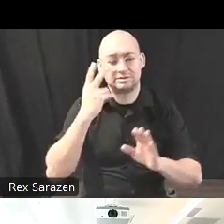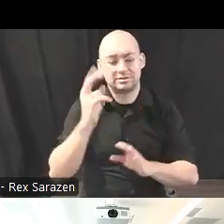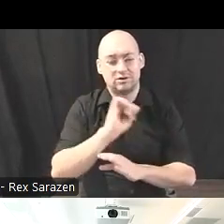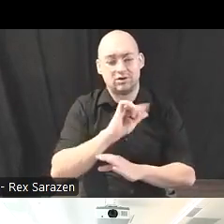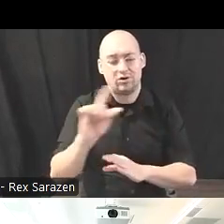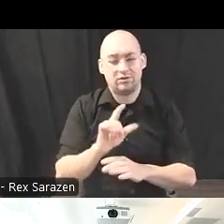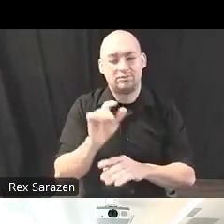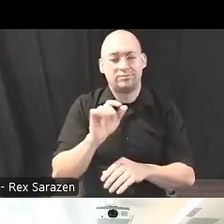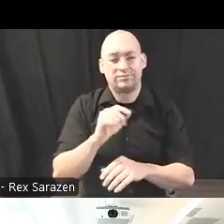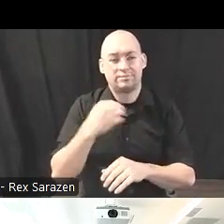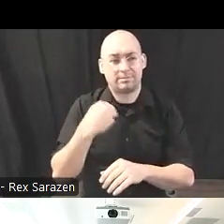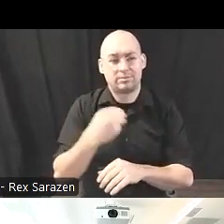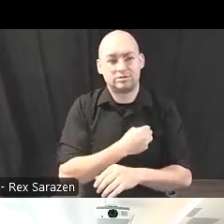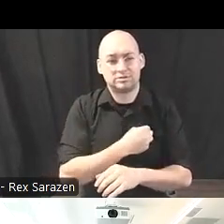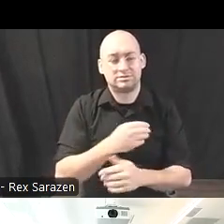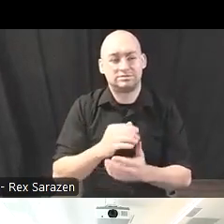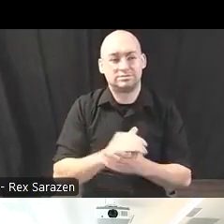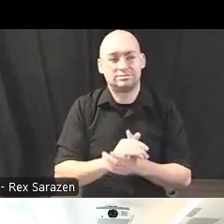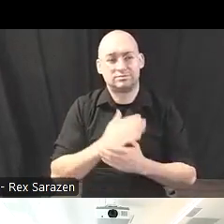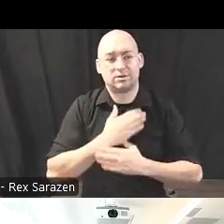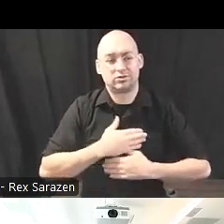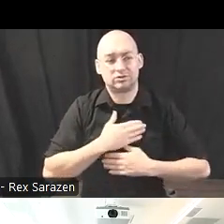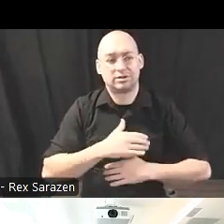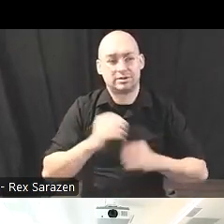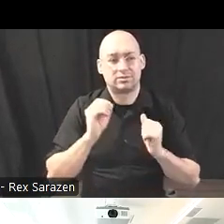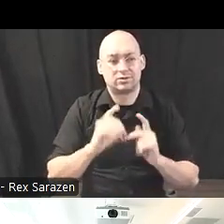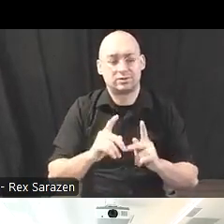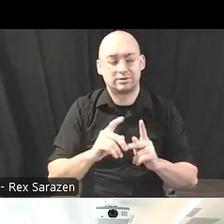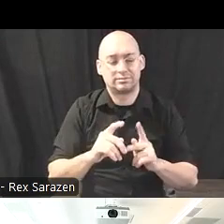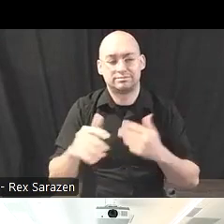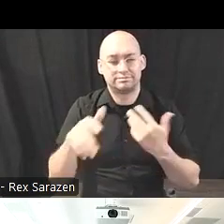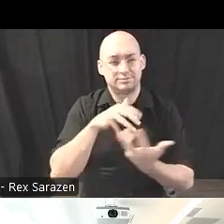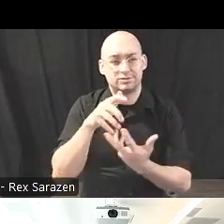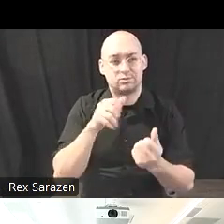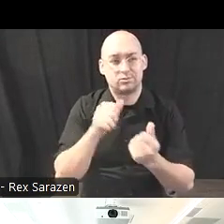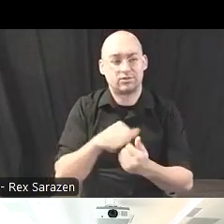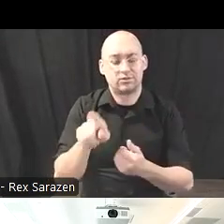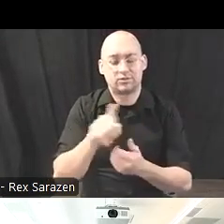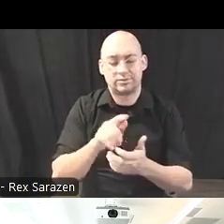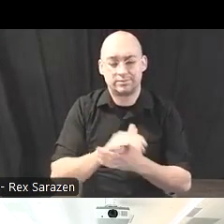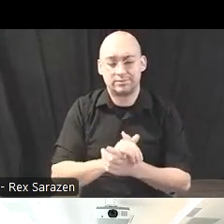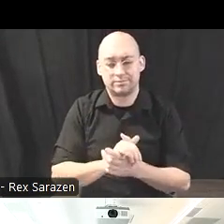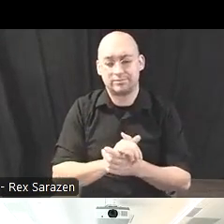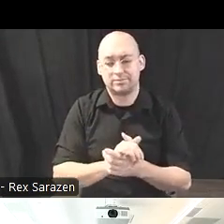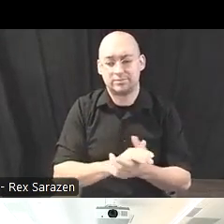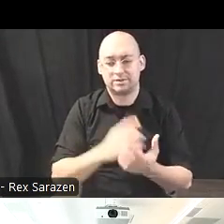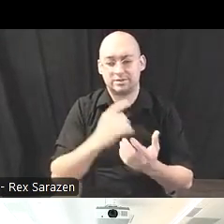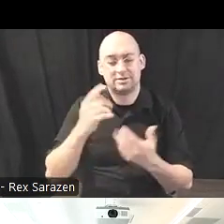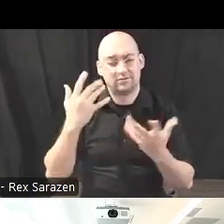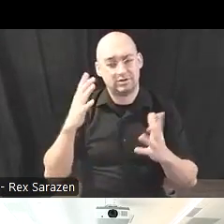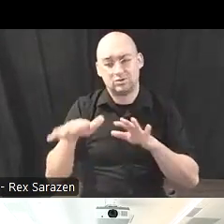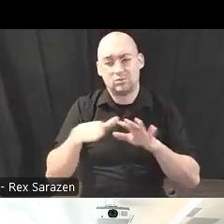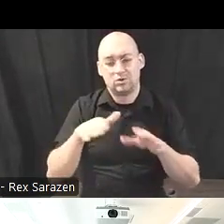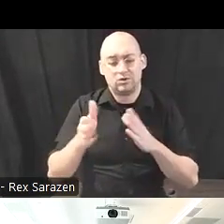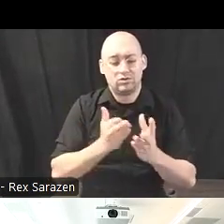our new members, and just appreciate the opportunity to engage with you. So as we said, we're going to be walking through our